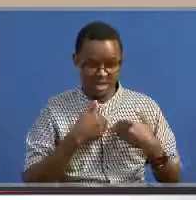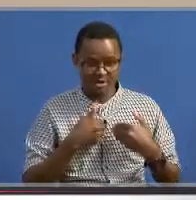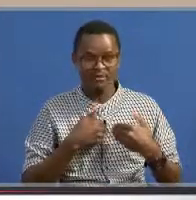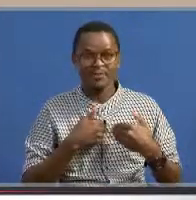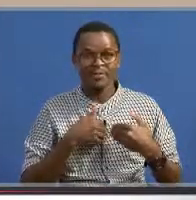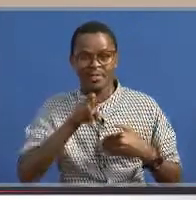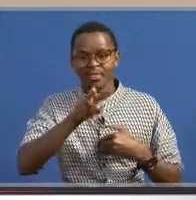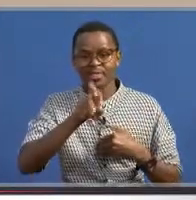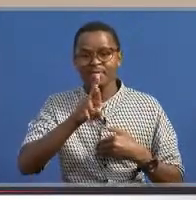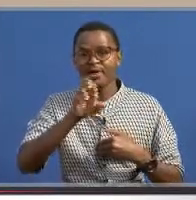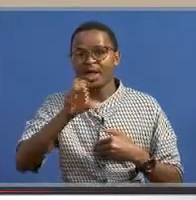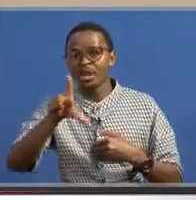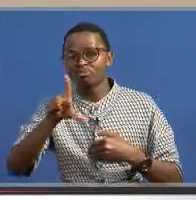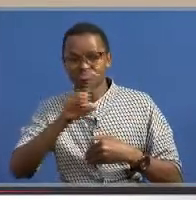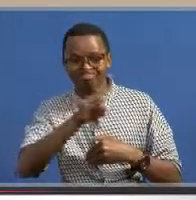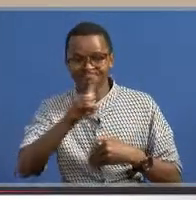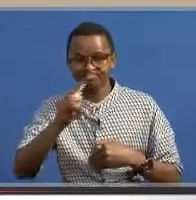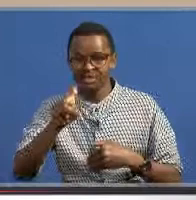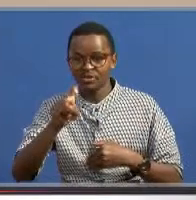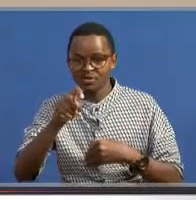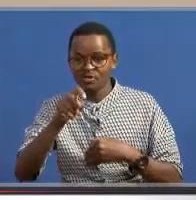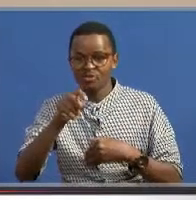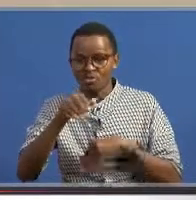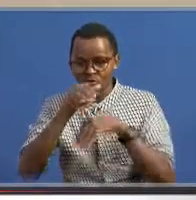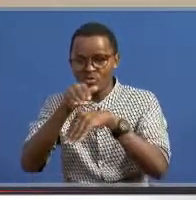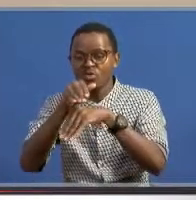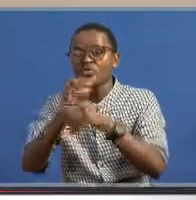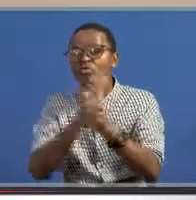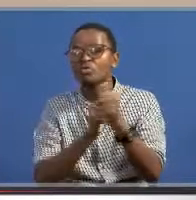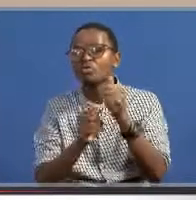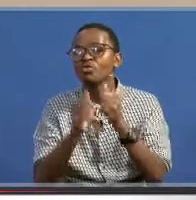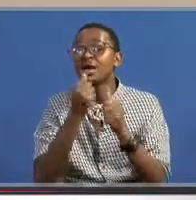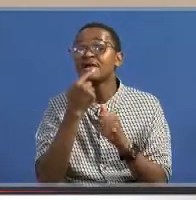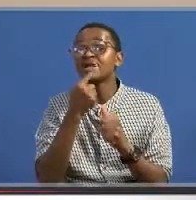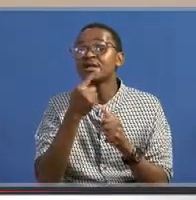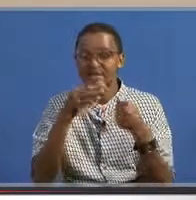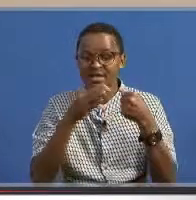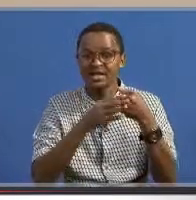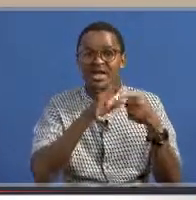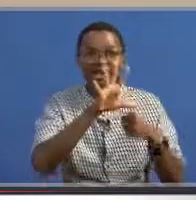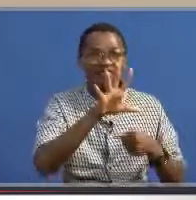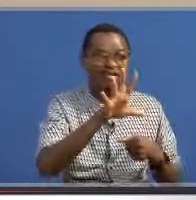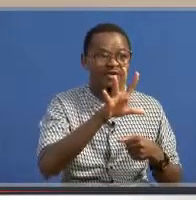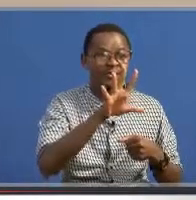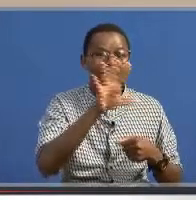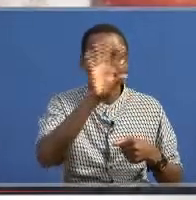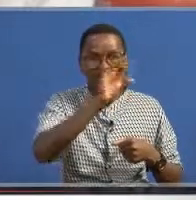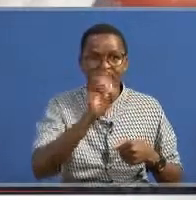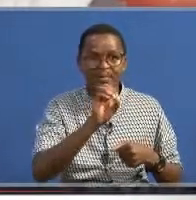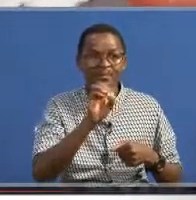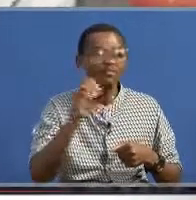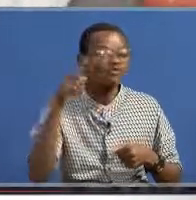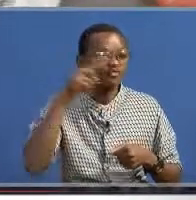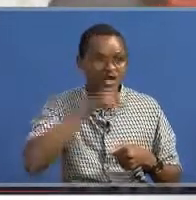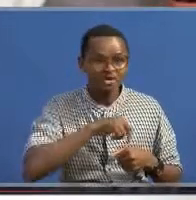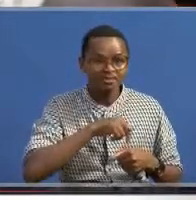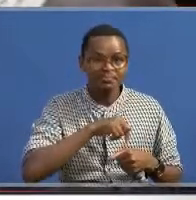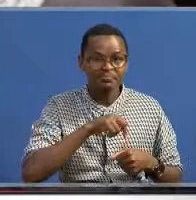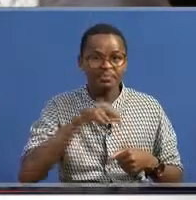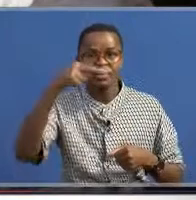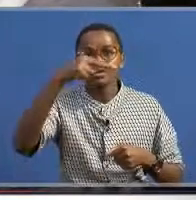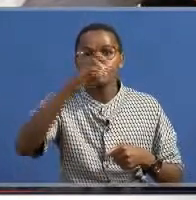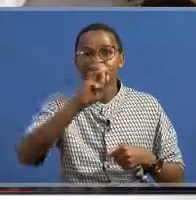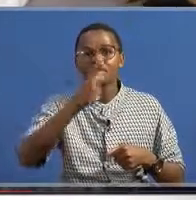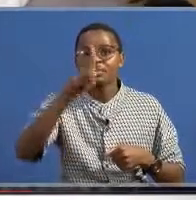the viral hepatitis guidelines, which are, I can say, 95% complete